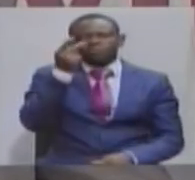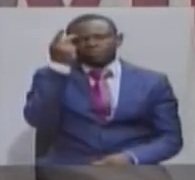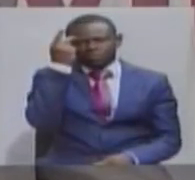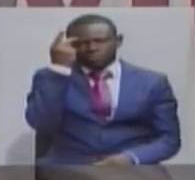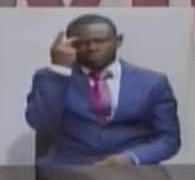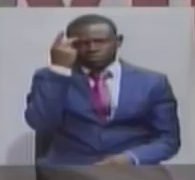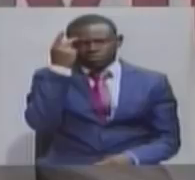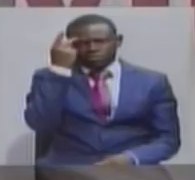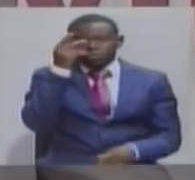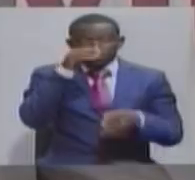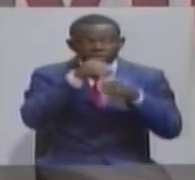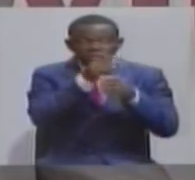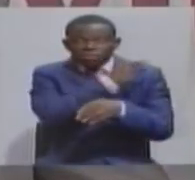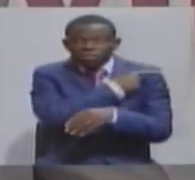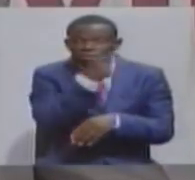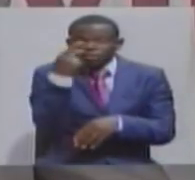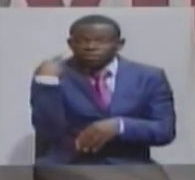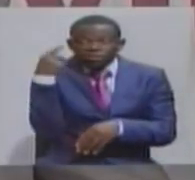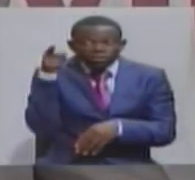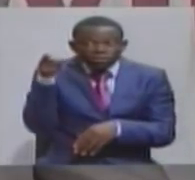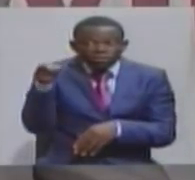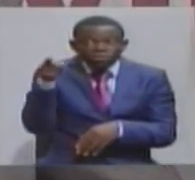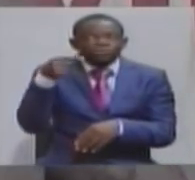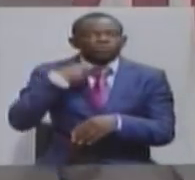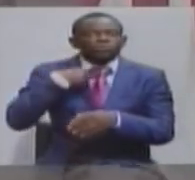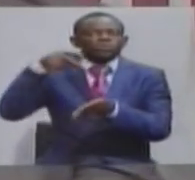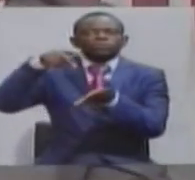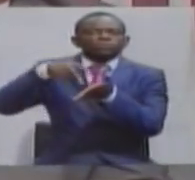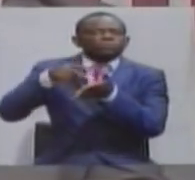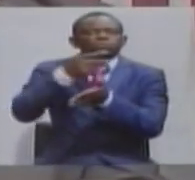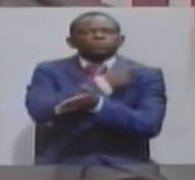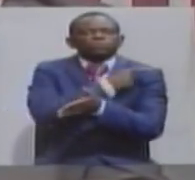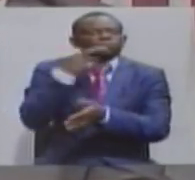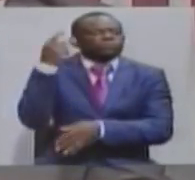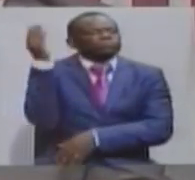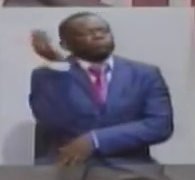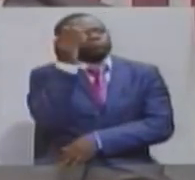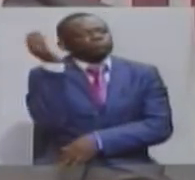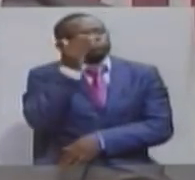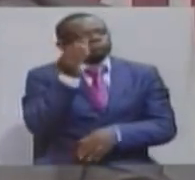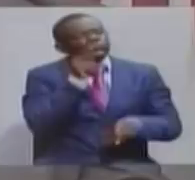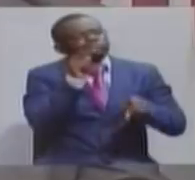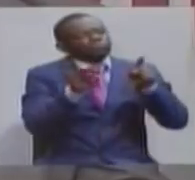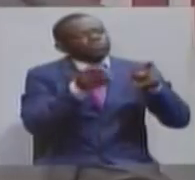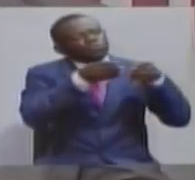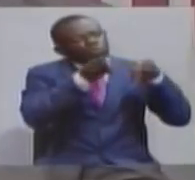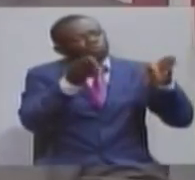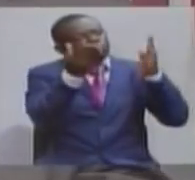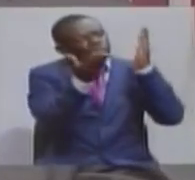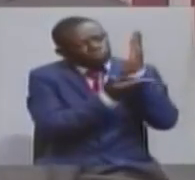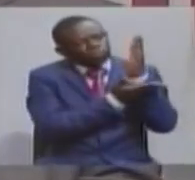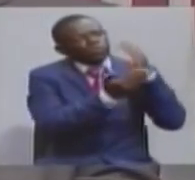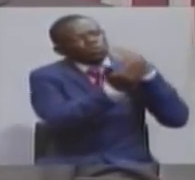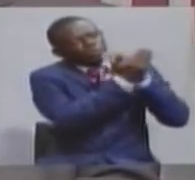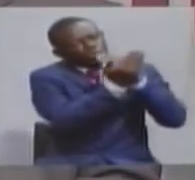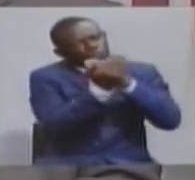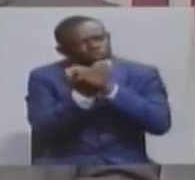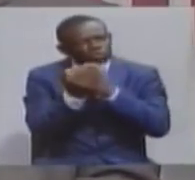how to improve the Public Order Act. Now, these were processes that we already started in March